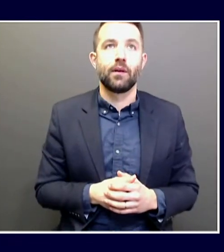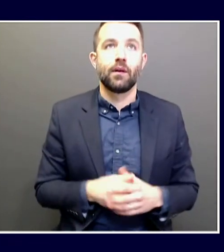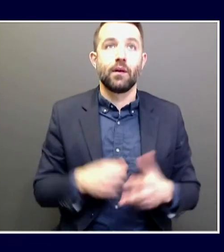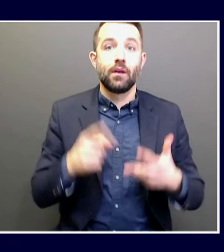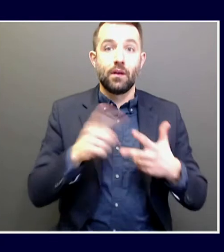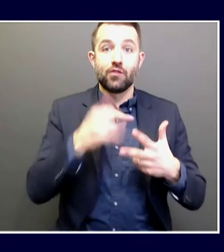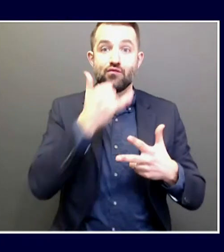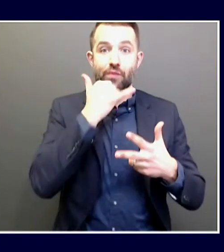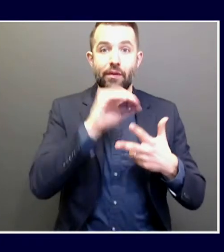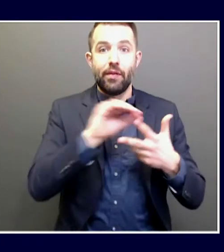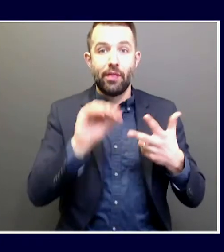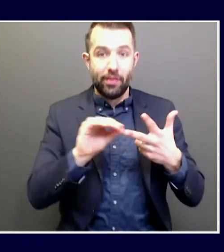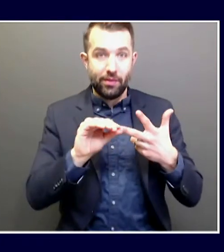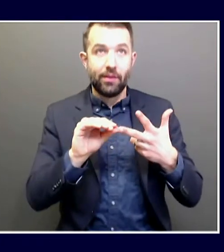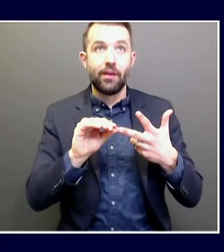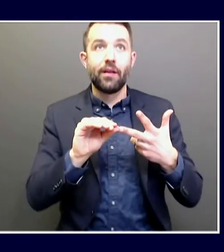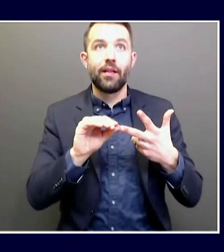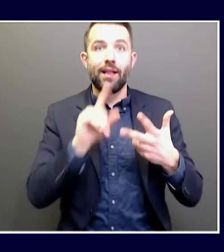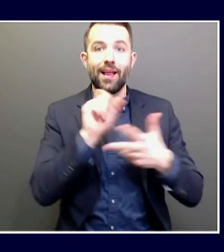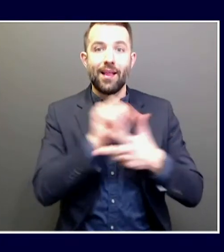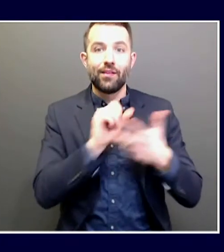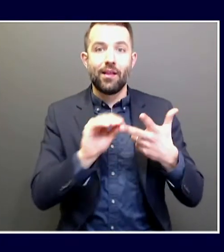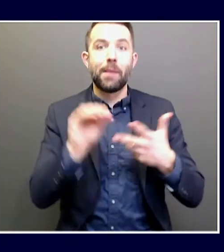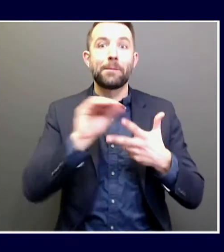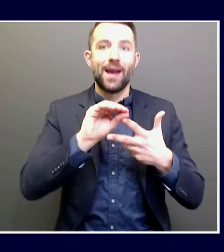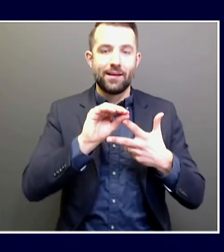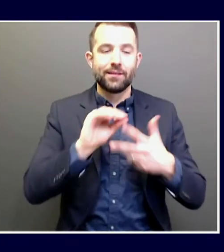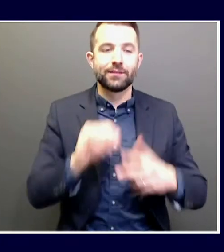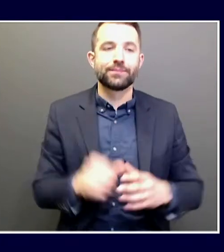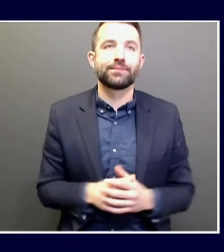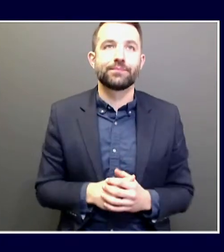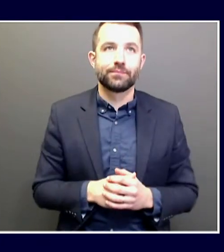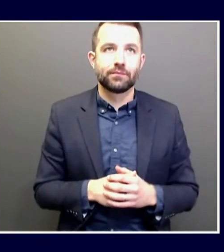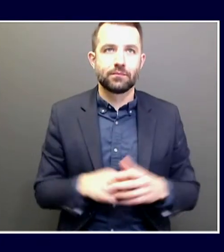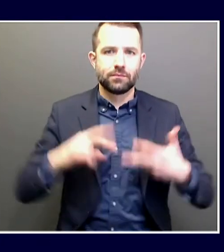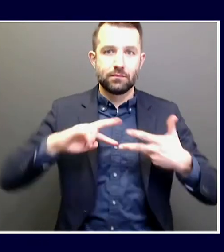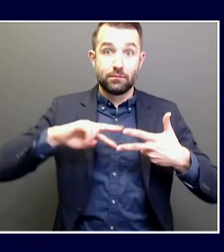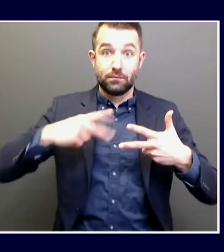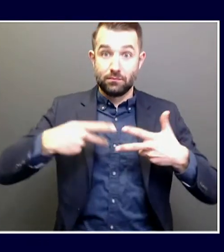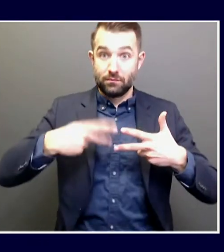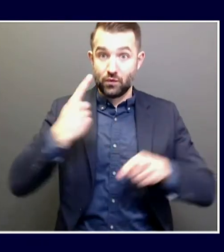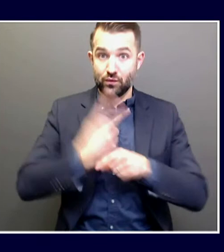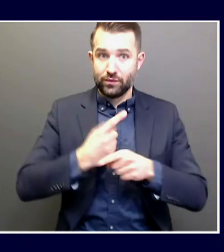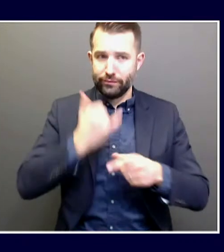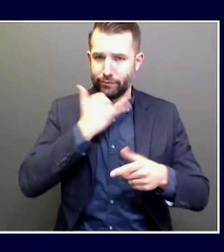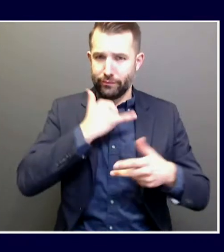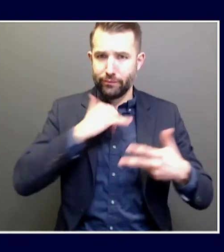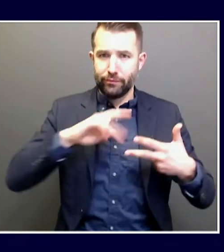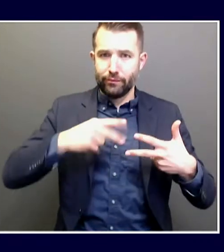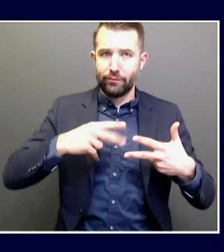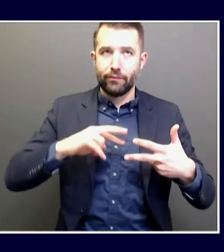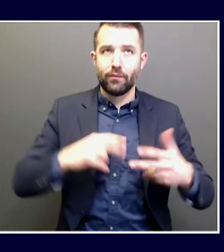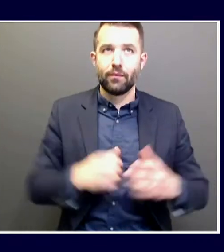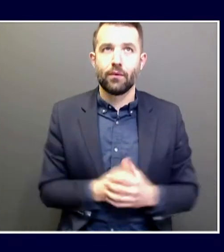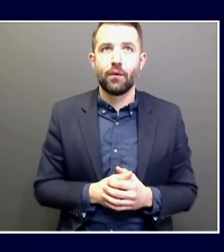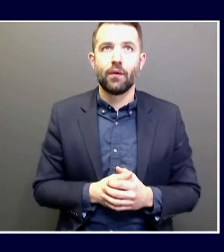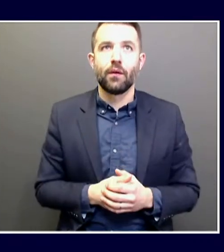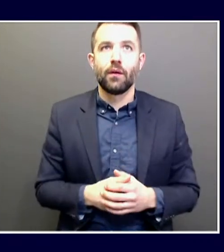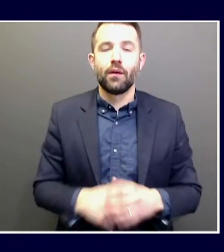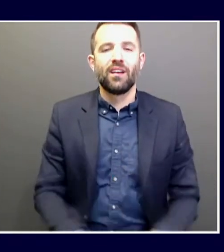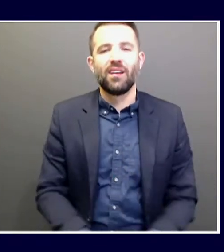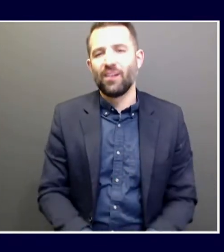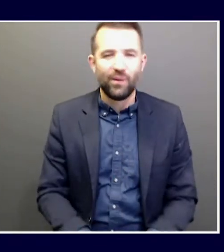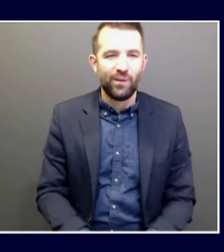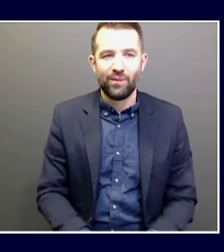boosters, it was boosters incorrectly classified and should have been final doses. No. It was the first problem